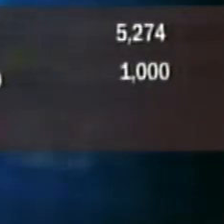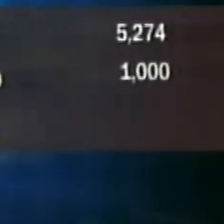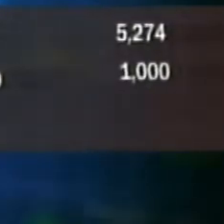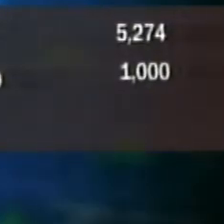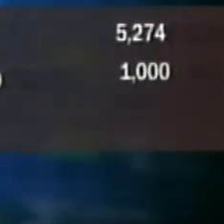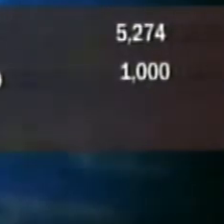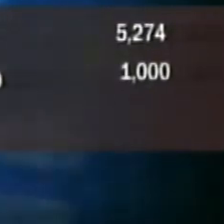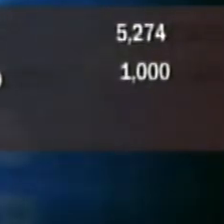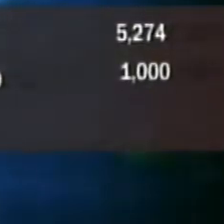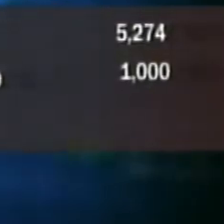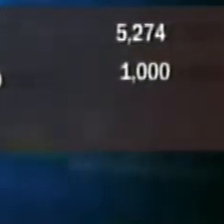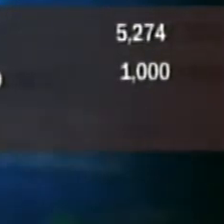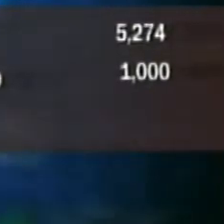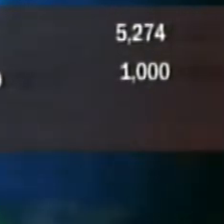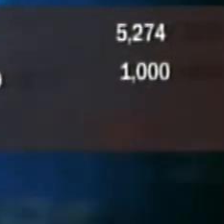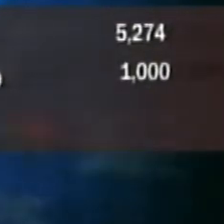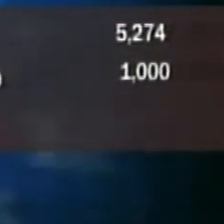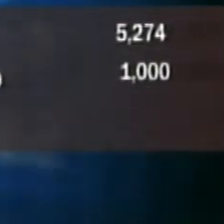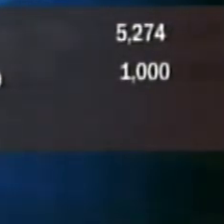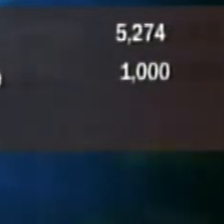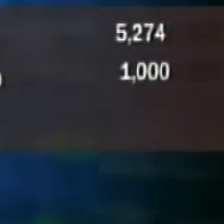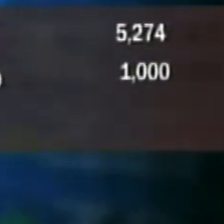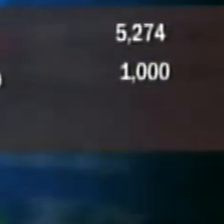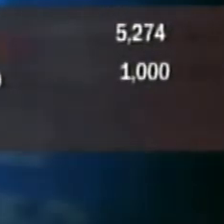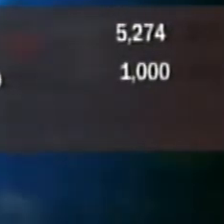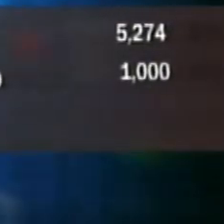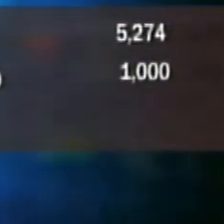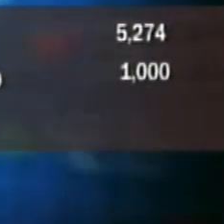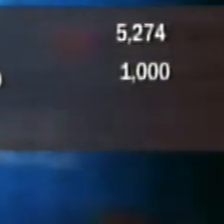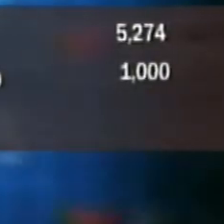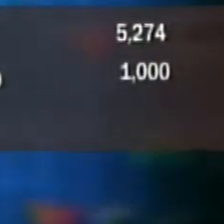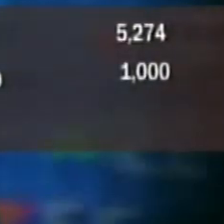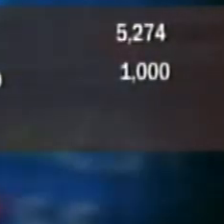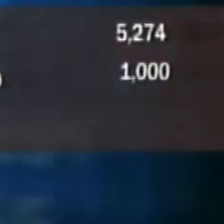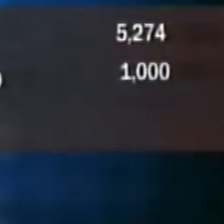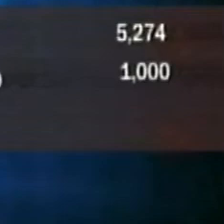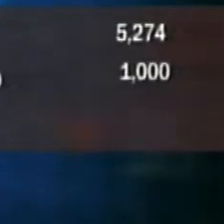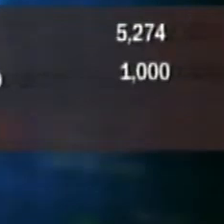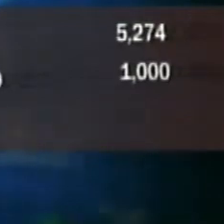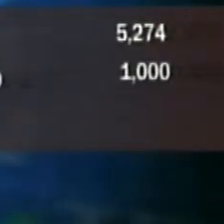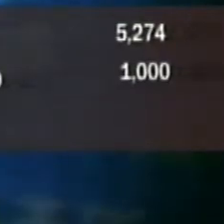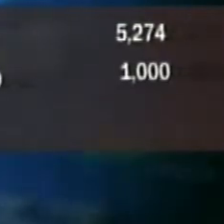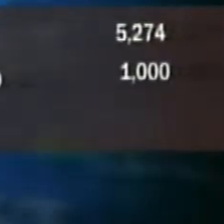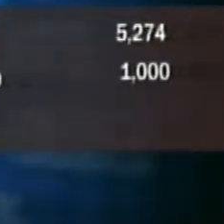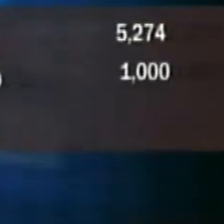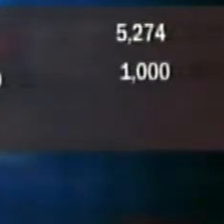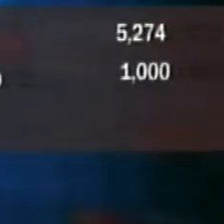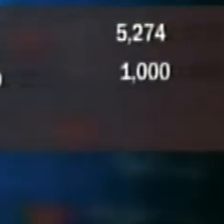Corporation Limited was the volume leader, trading 5,274 shares at